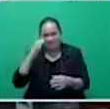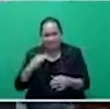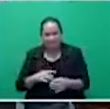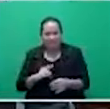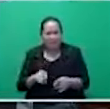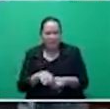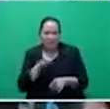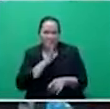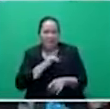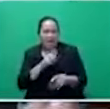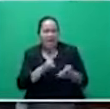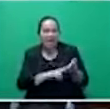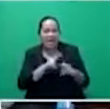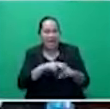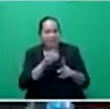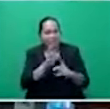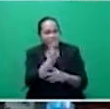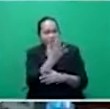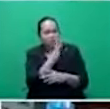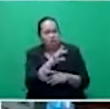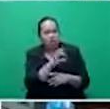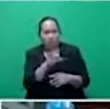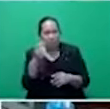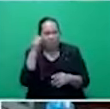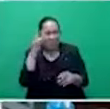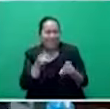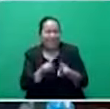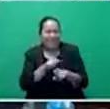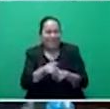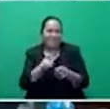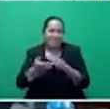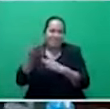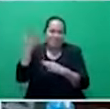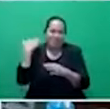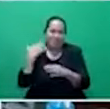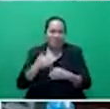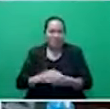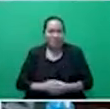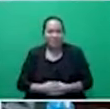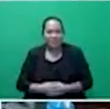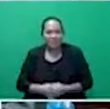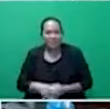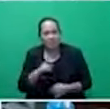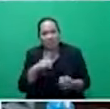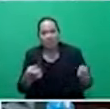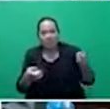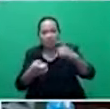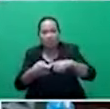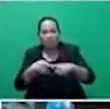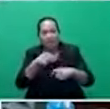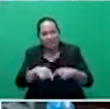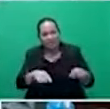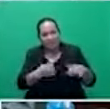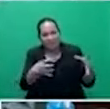join a person who actually thinks along the headlines. Mr. Speaker, sir. Mr. Speaker, sir.